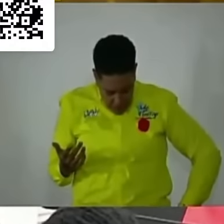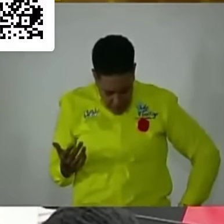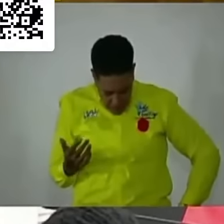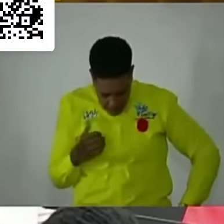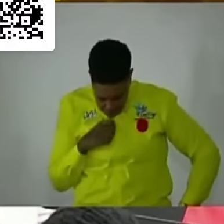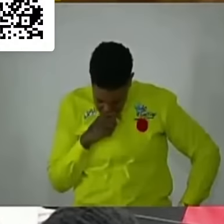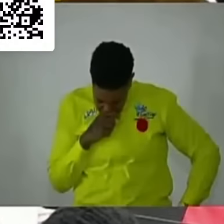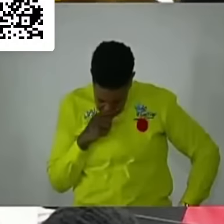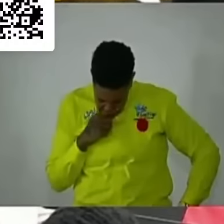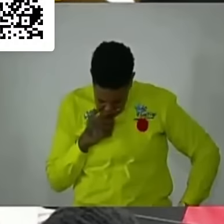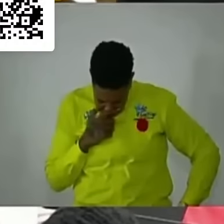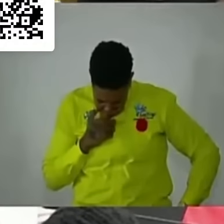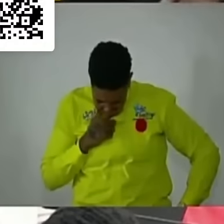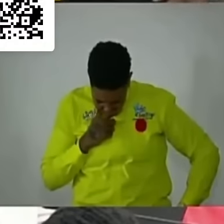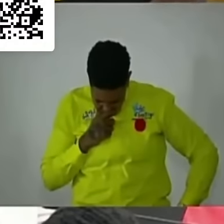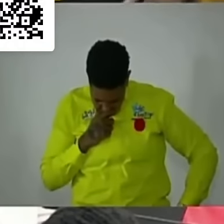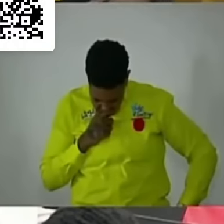the